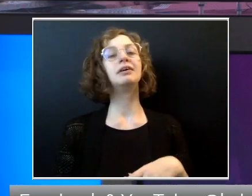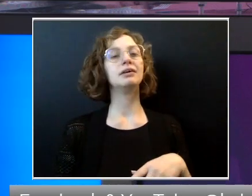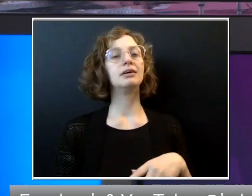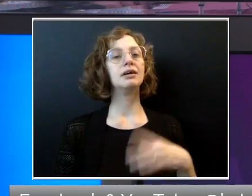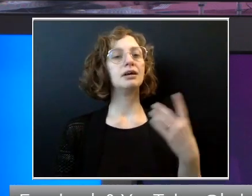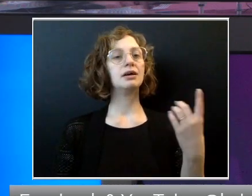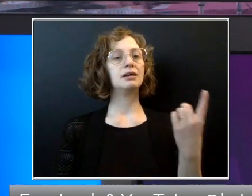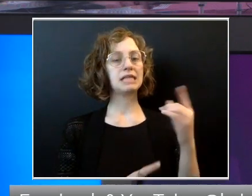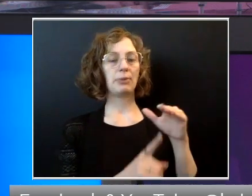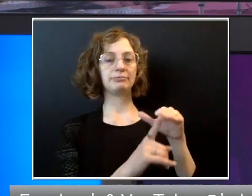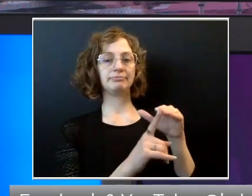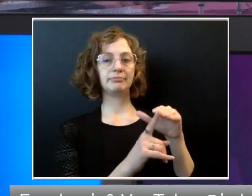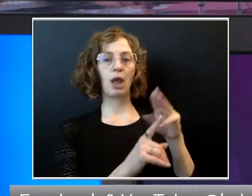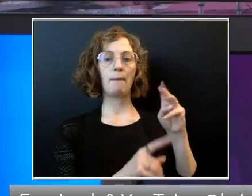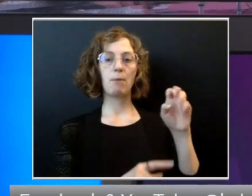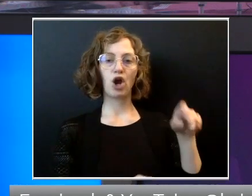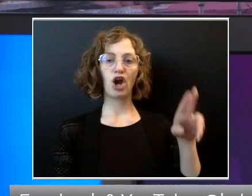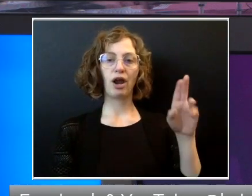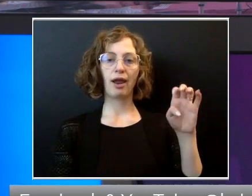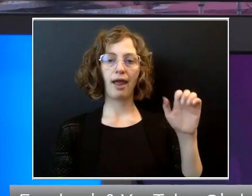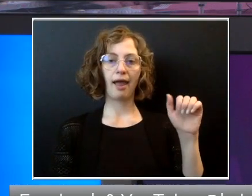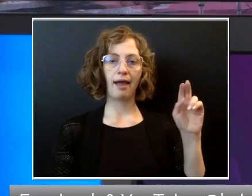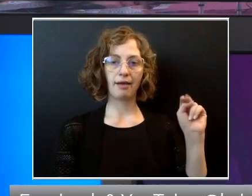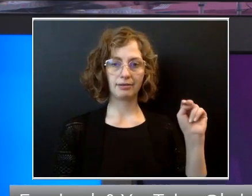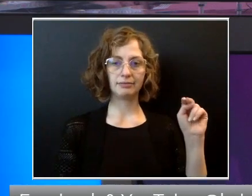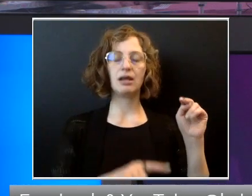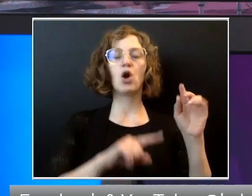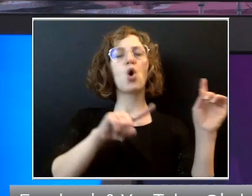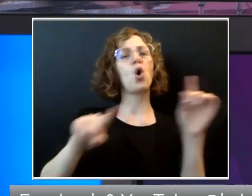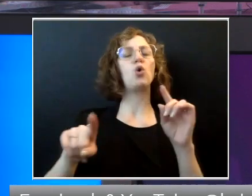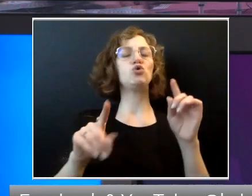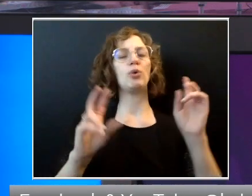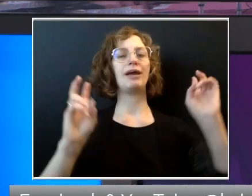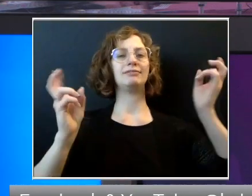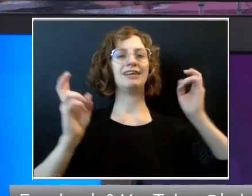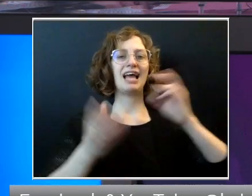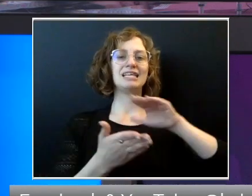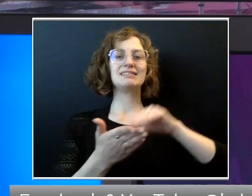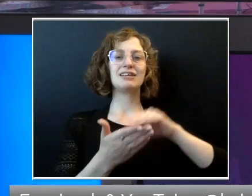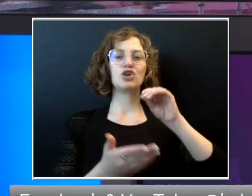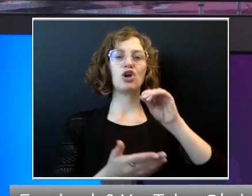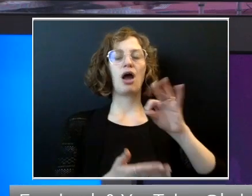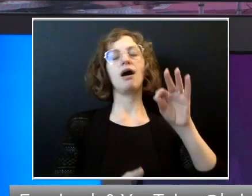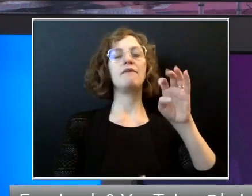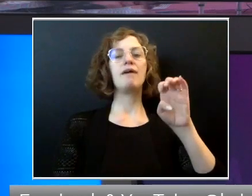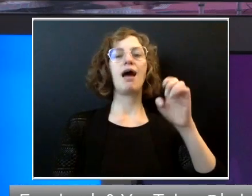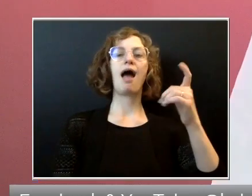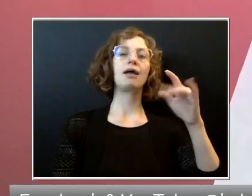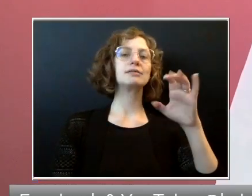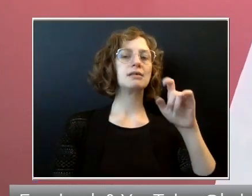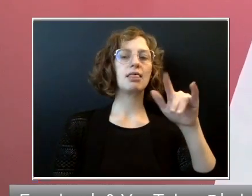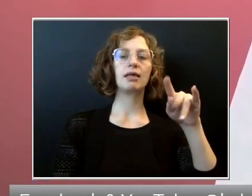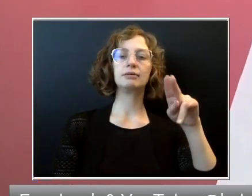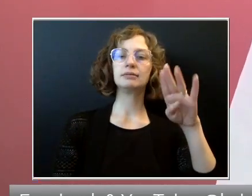suggested to come to, a center of excellence when it comes to her heart care. Why is that so important? So